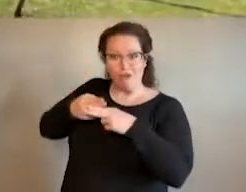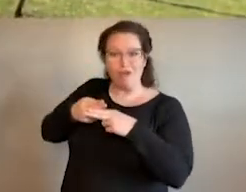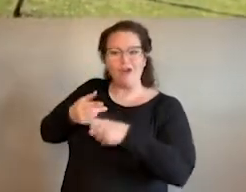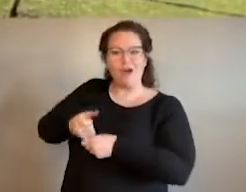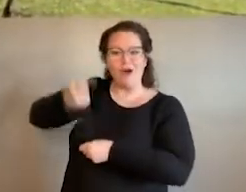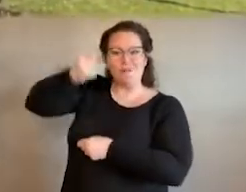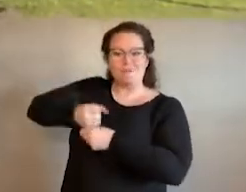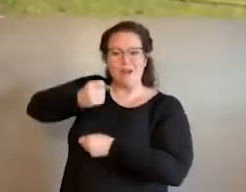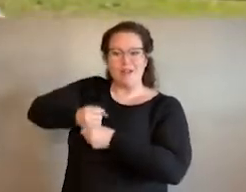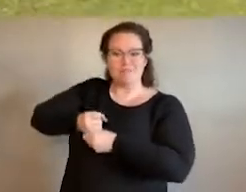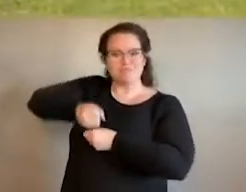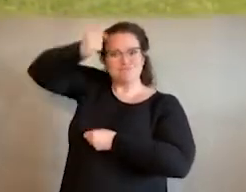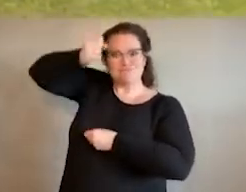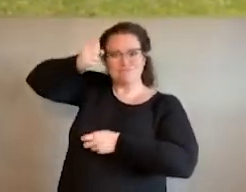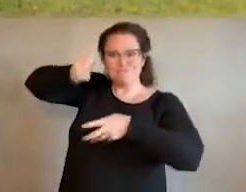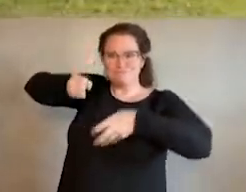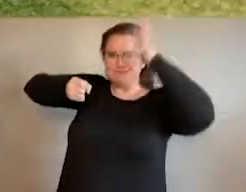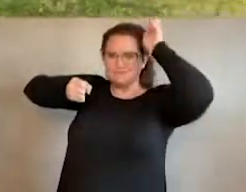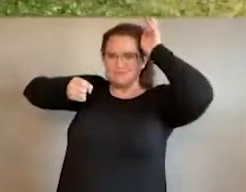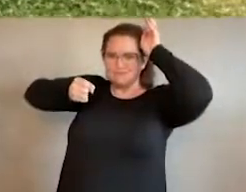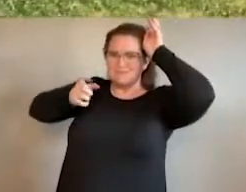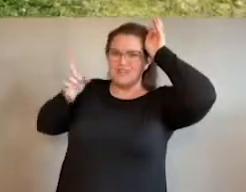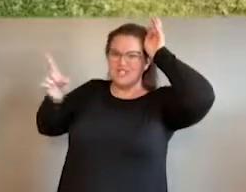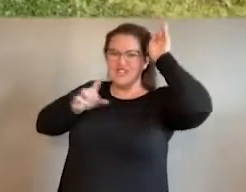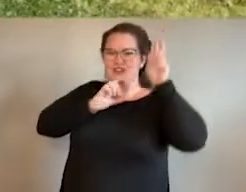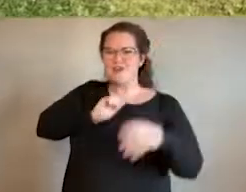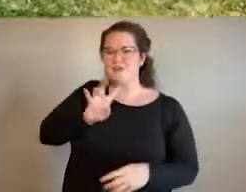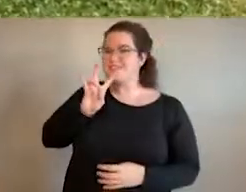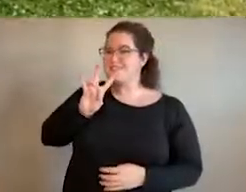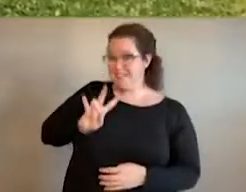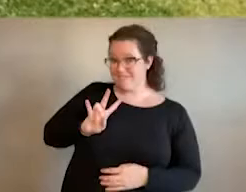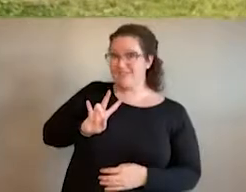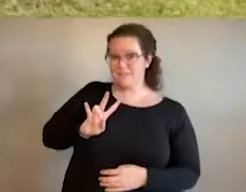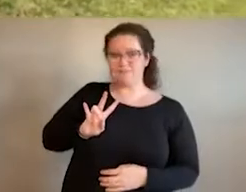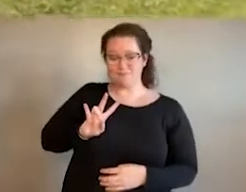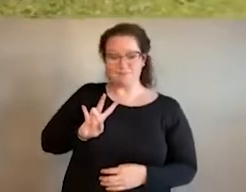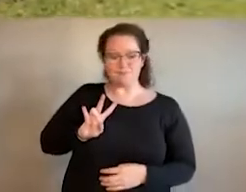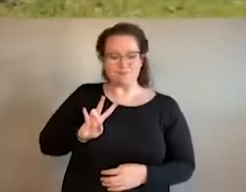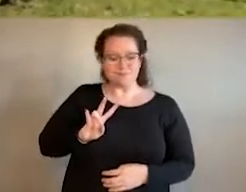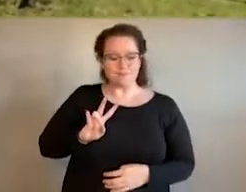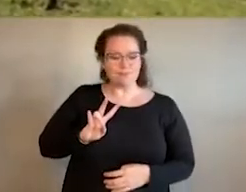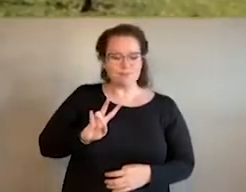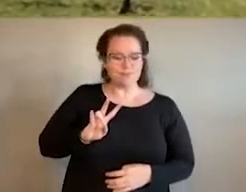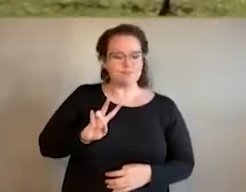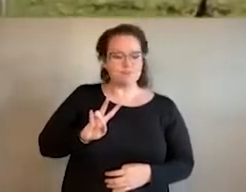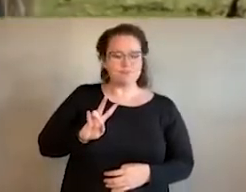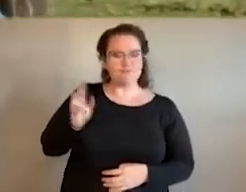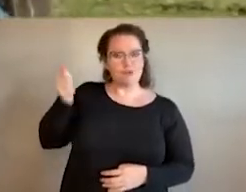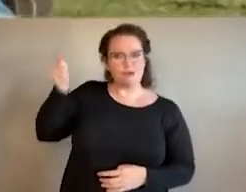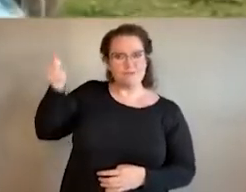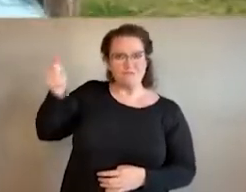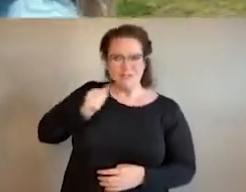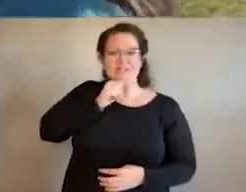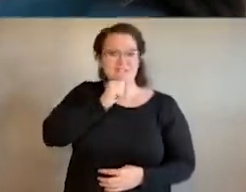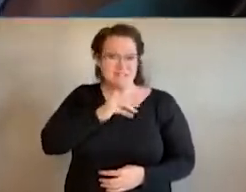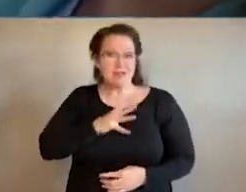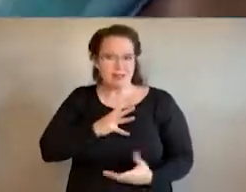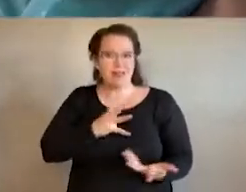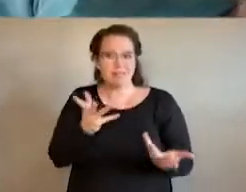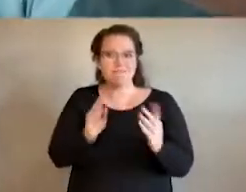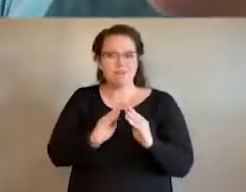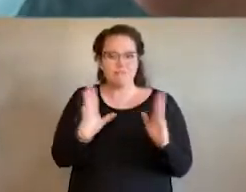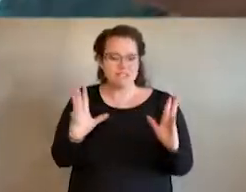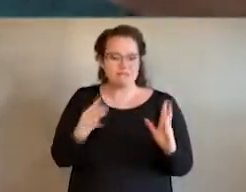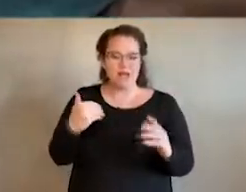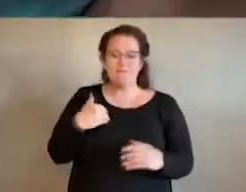cockatoo. So Coco is about 7 years old. She is obviously a female. She's got